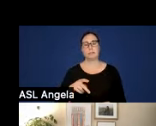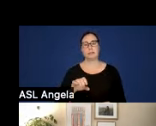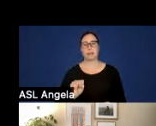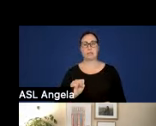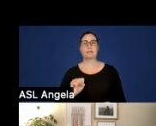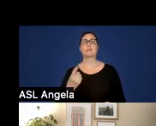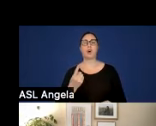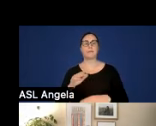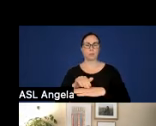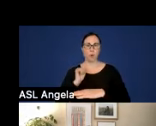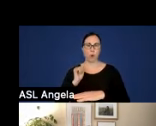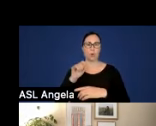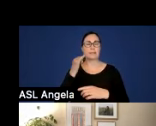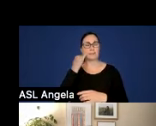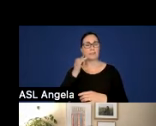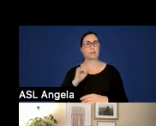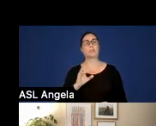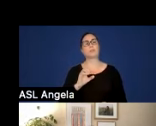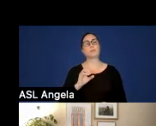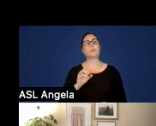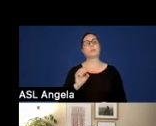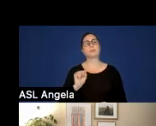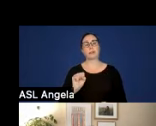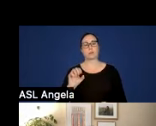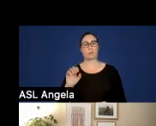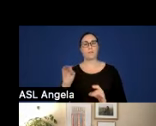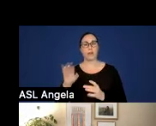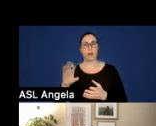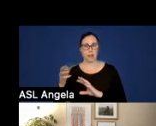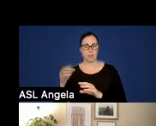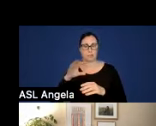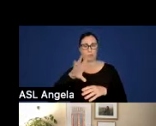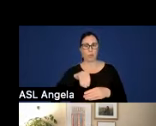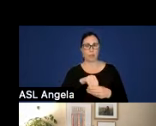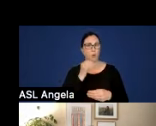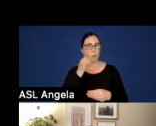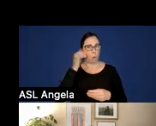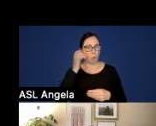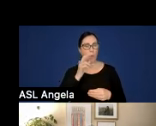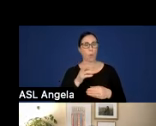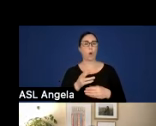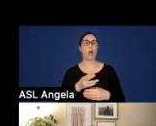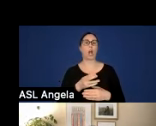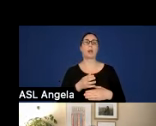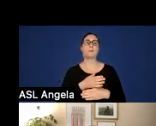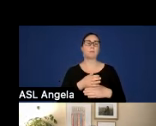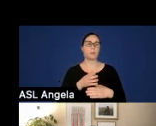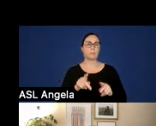sexual violence that may have occurred in a home, or occurred perhaps between folks living in the same